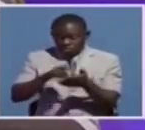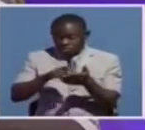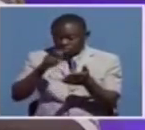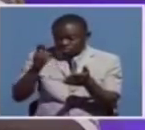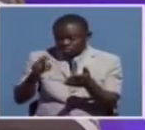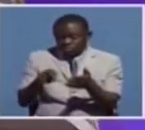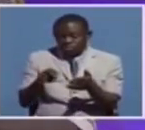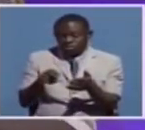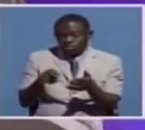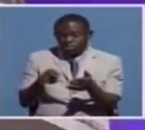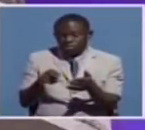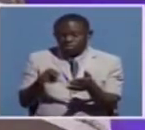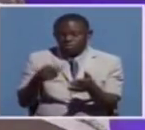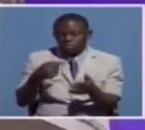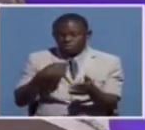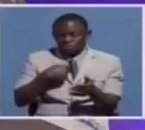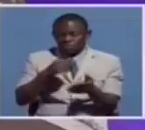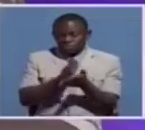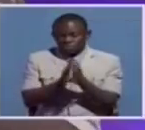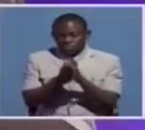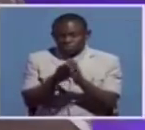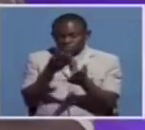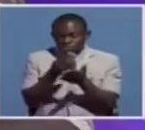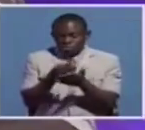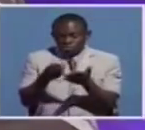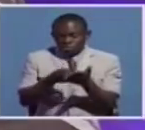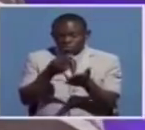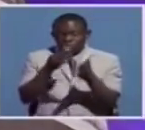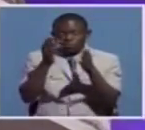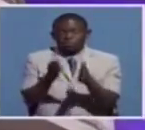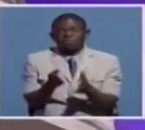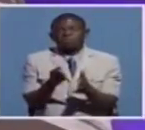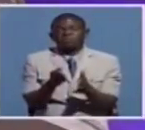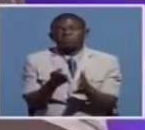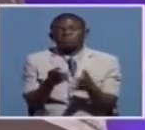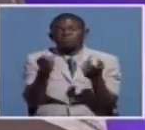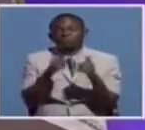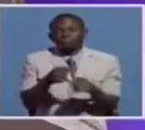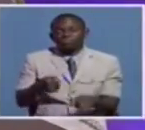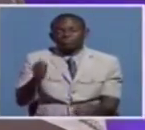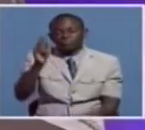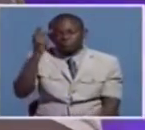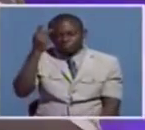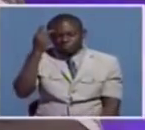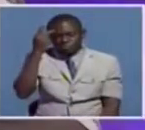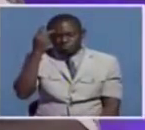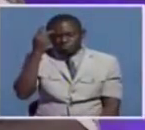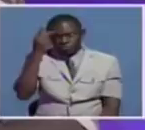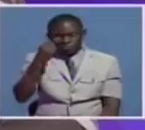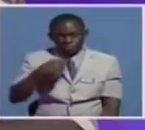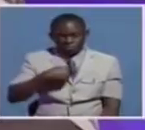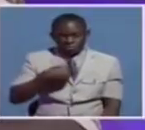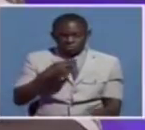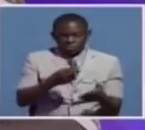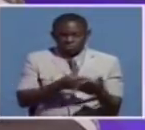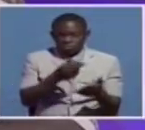I became a fundraiser for the party, by the way, for his party when he was in politics. After he left power, I would raise funds for him.